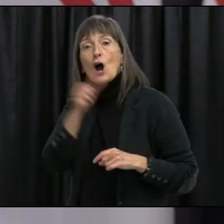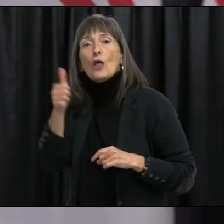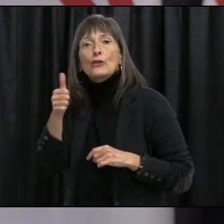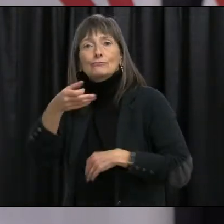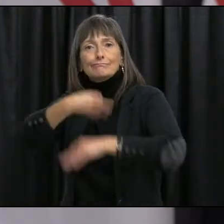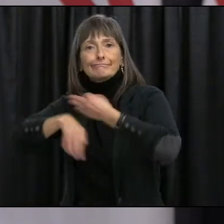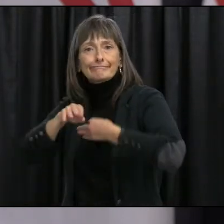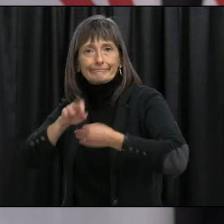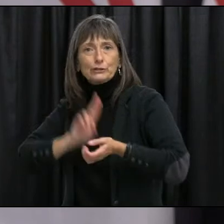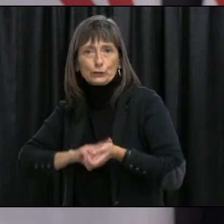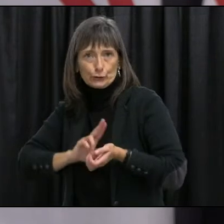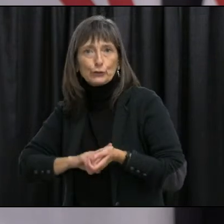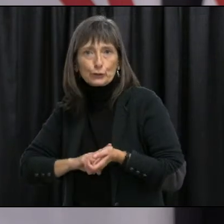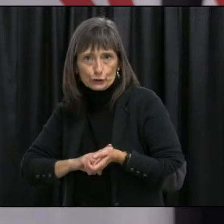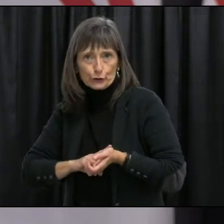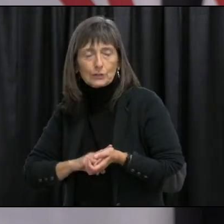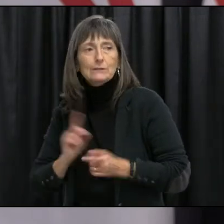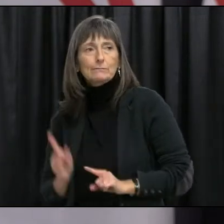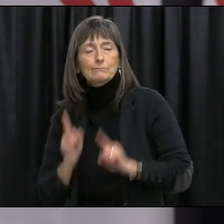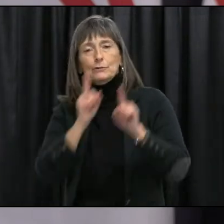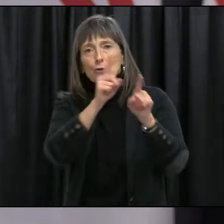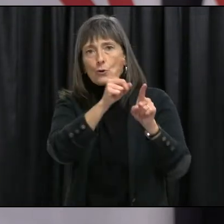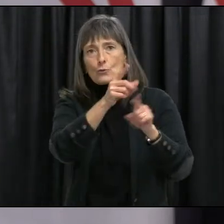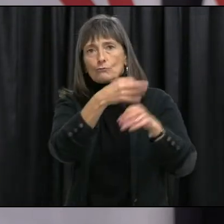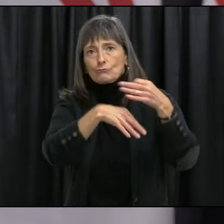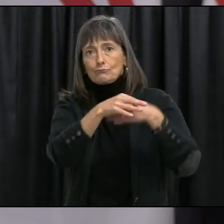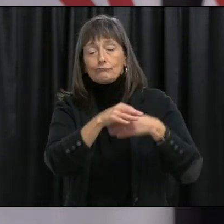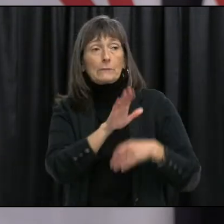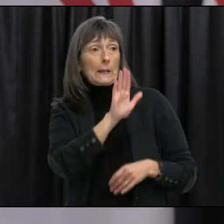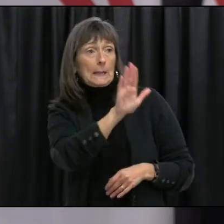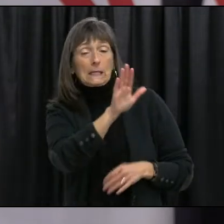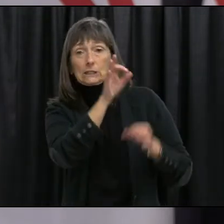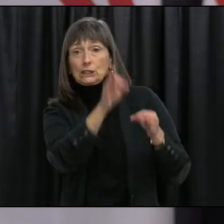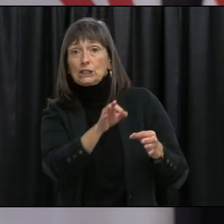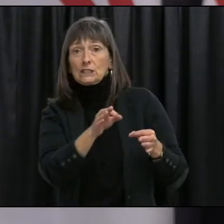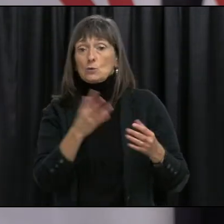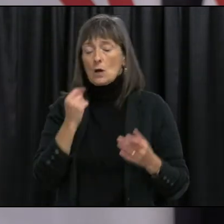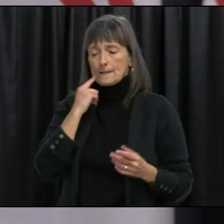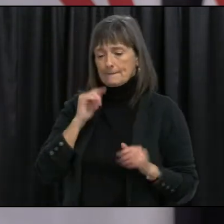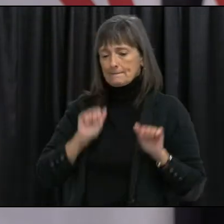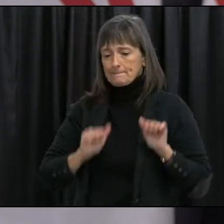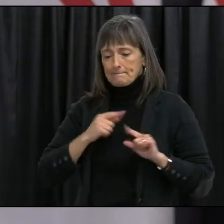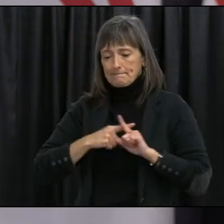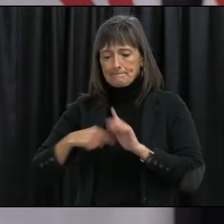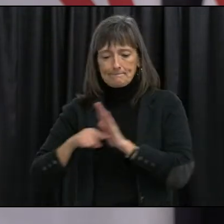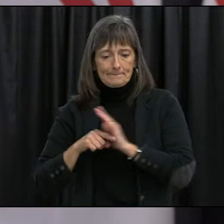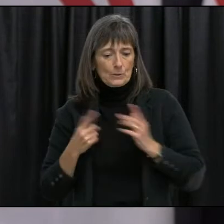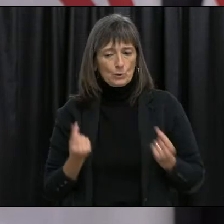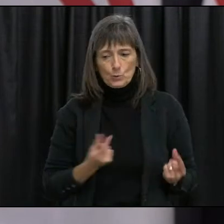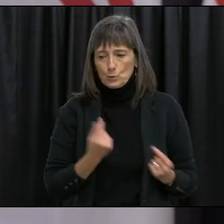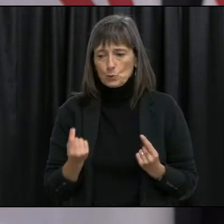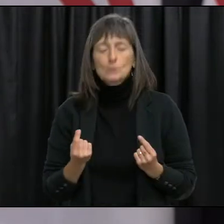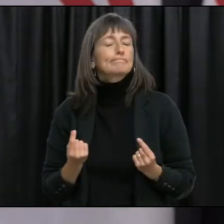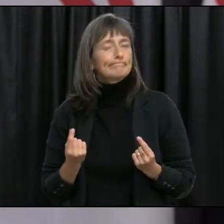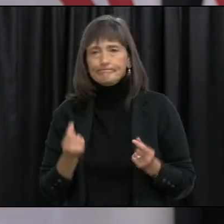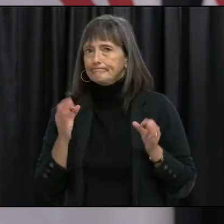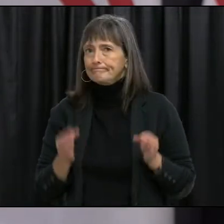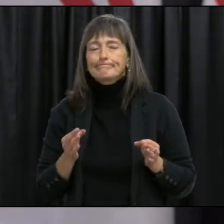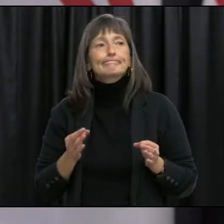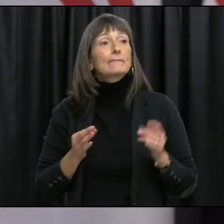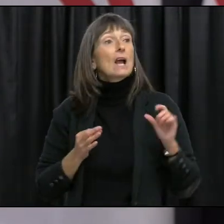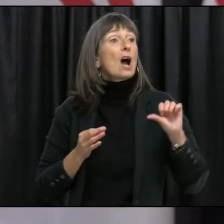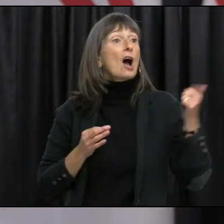service. That is a decision that St. Louis have made from a risk management point of view. They have personnel